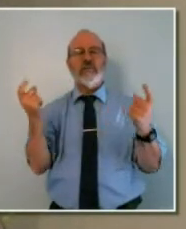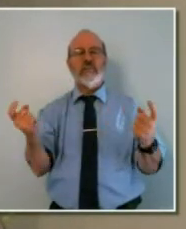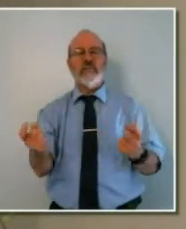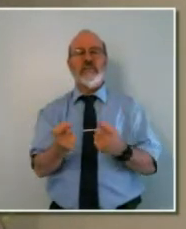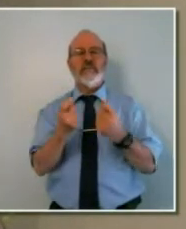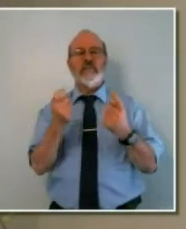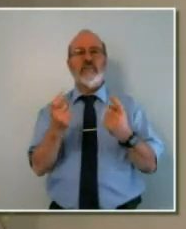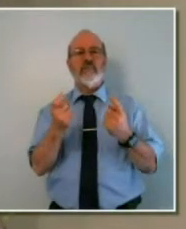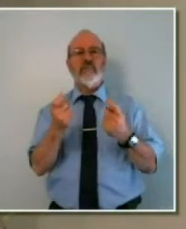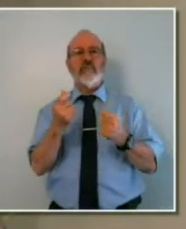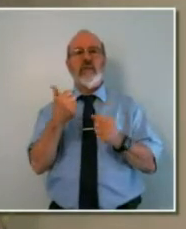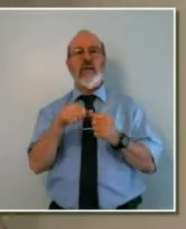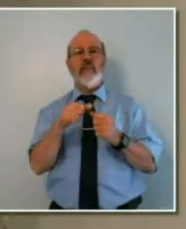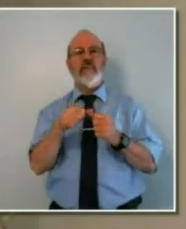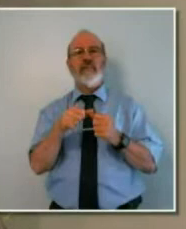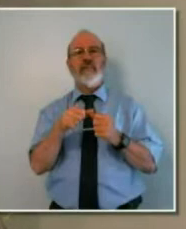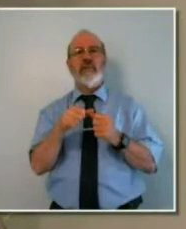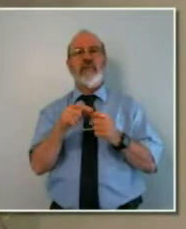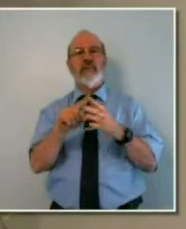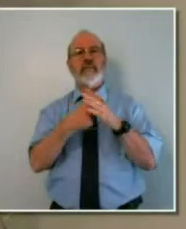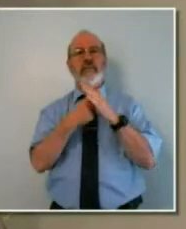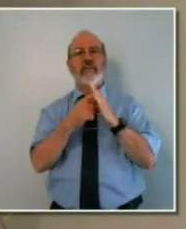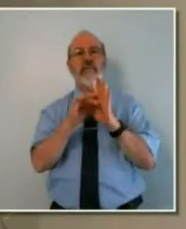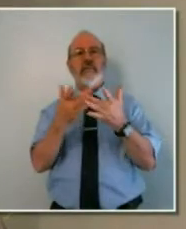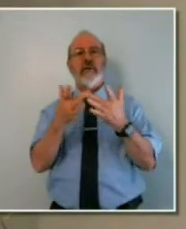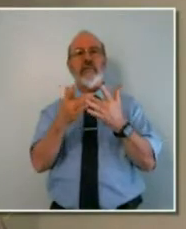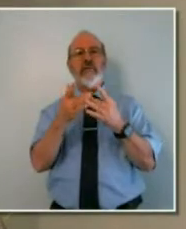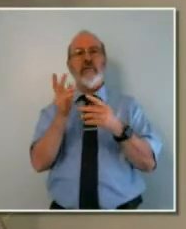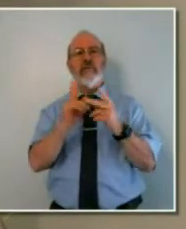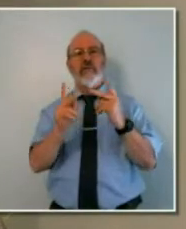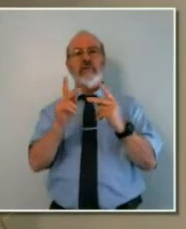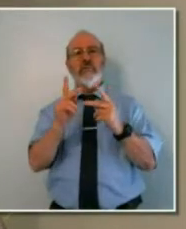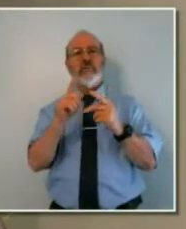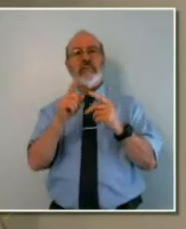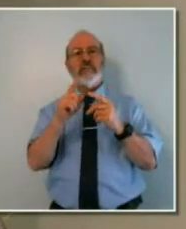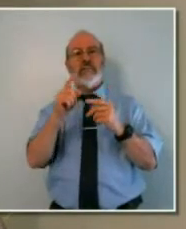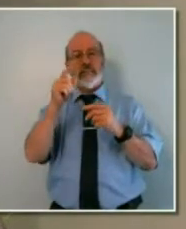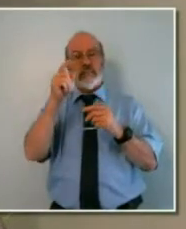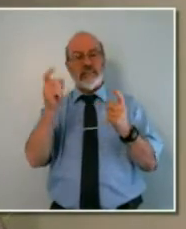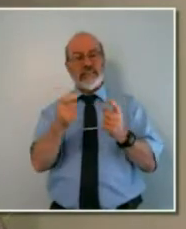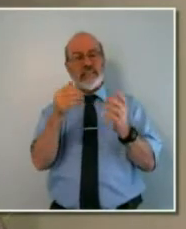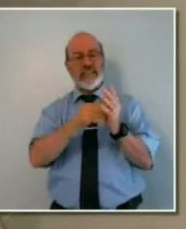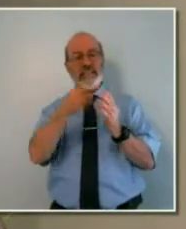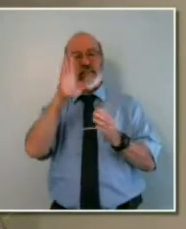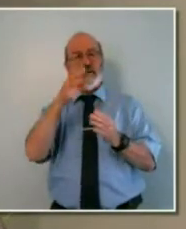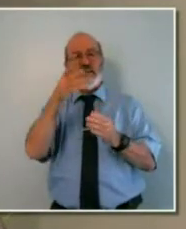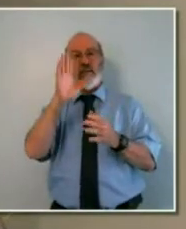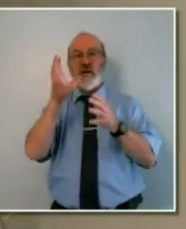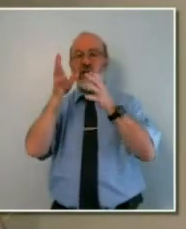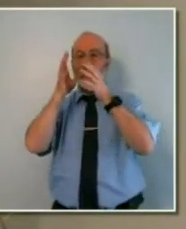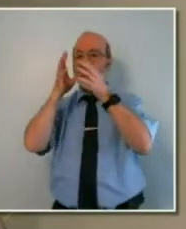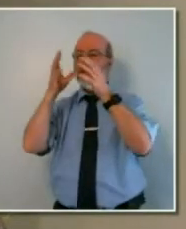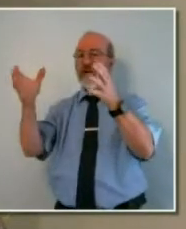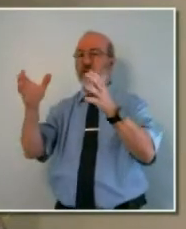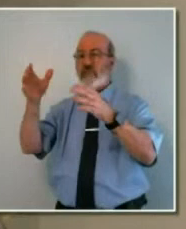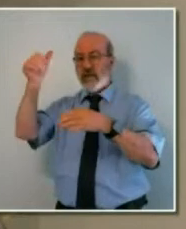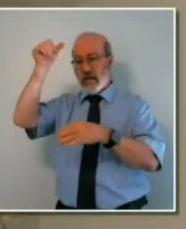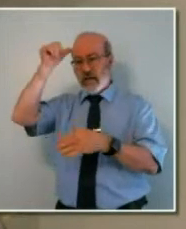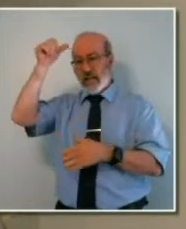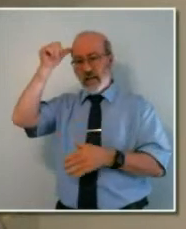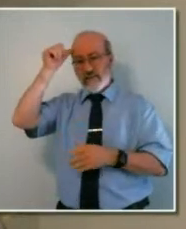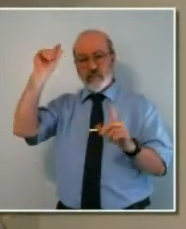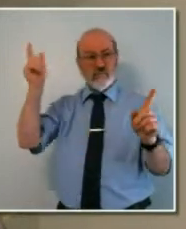I remember in the very beginning of the Bible, when man sinned against God, God came calling, Adam, where art